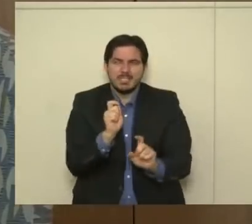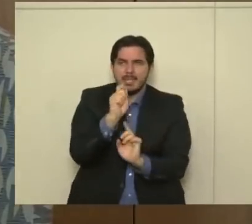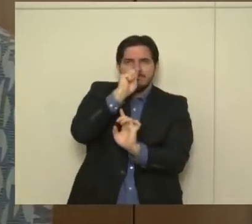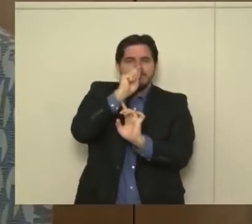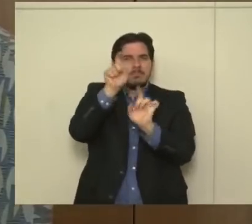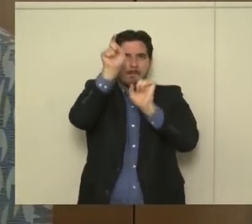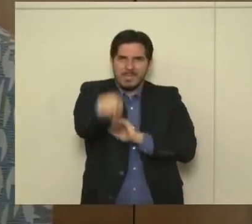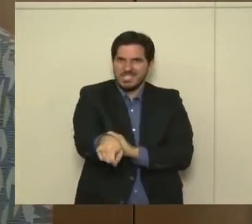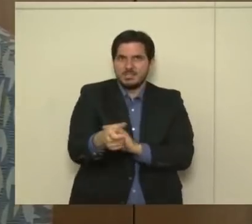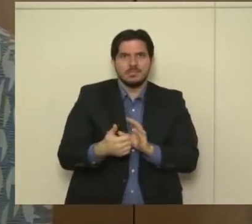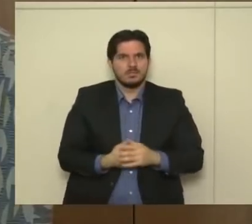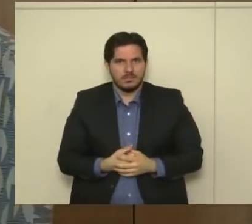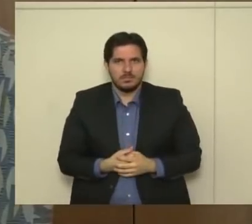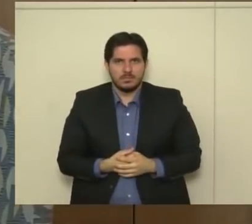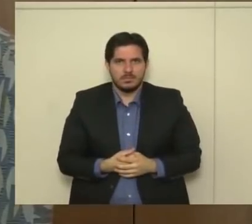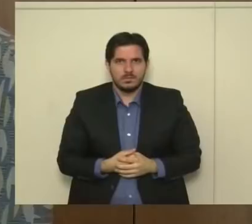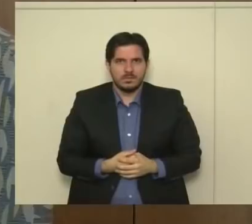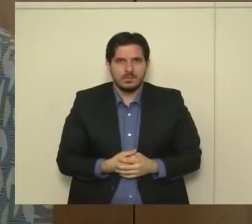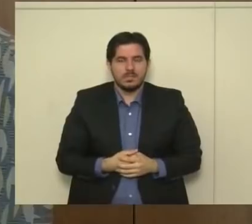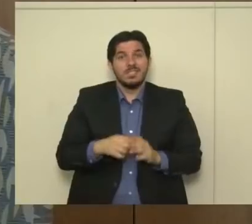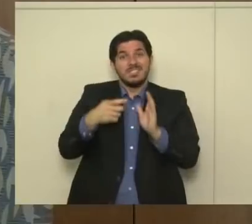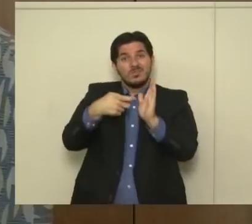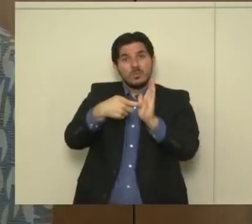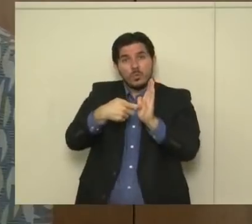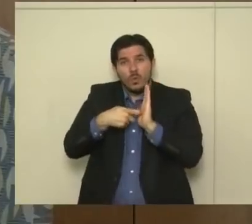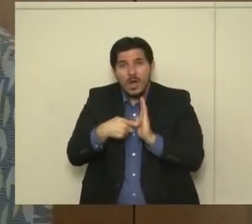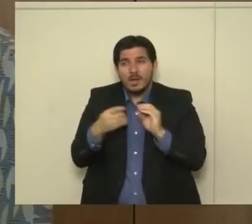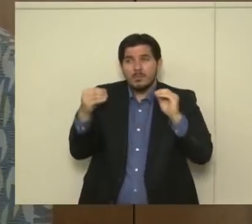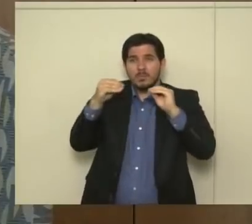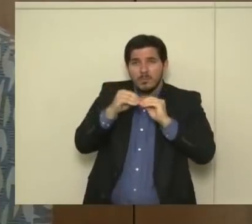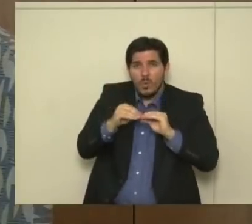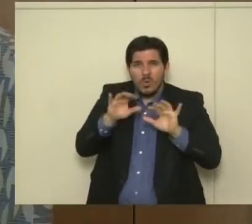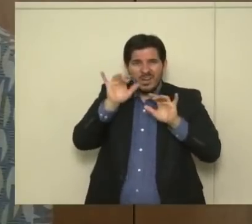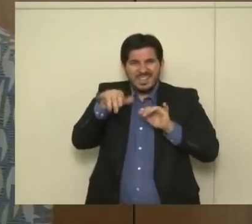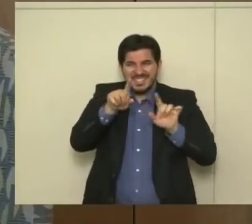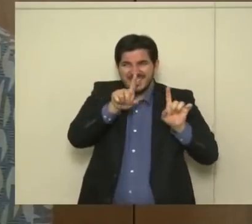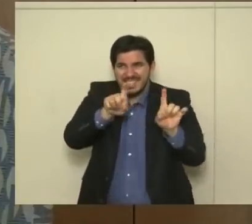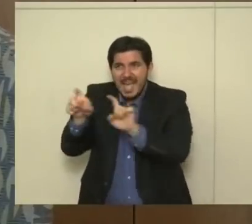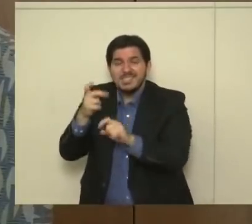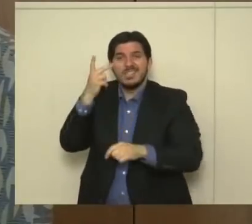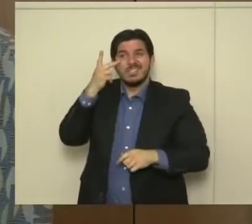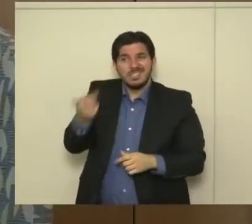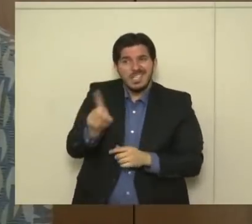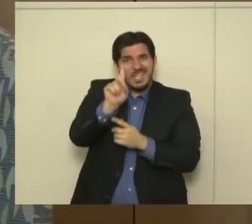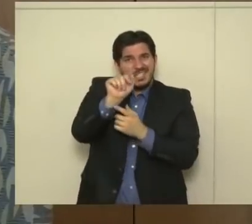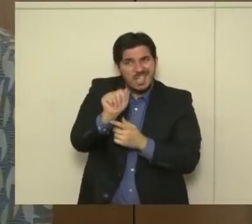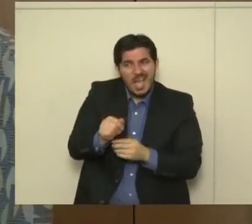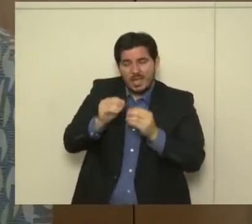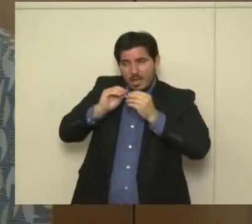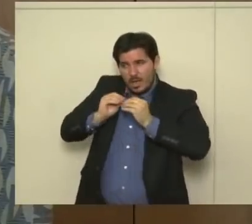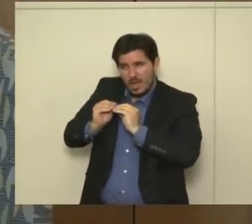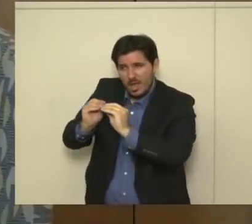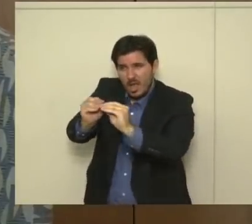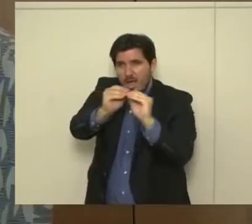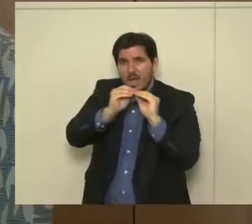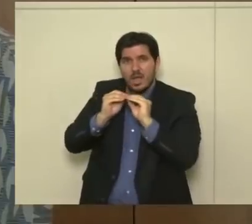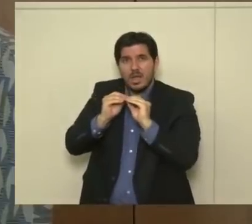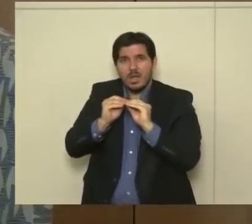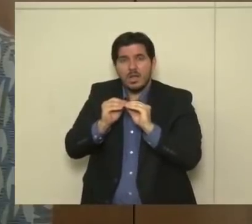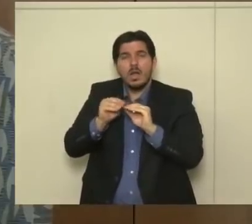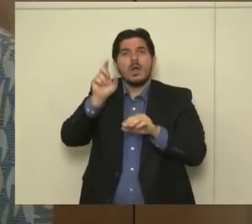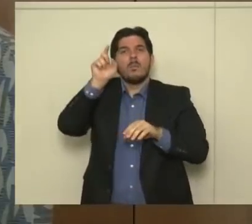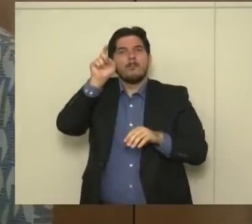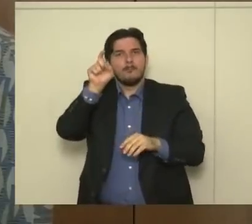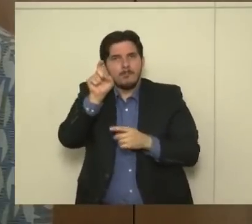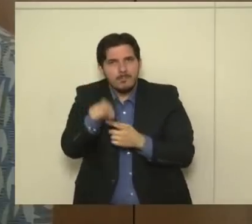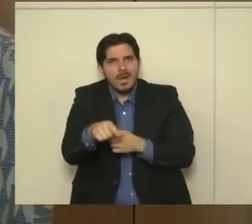that requires more in-depth discussions about things to look out for in assessing someone's medical risk